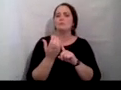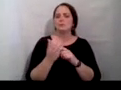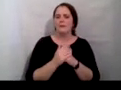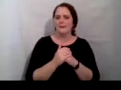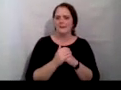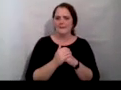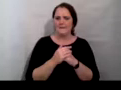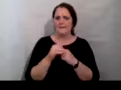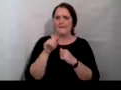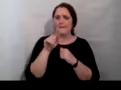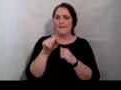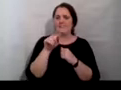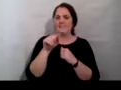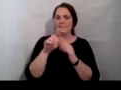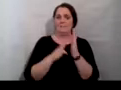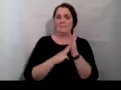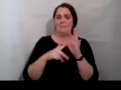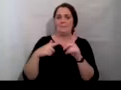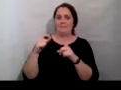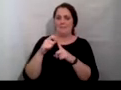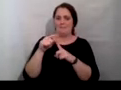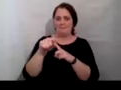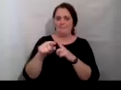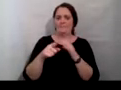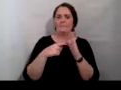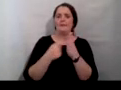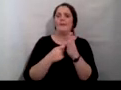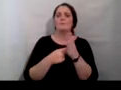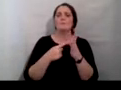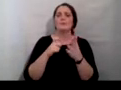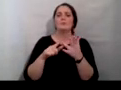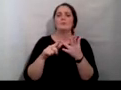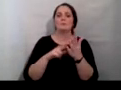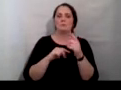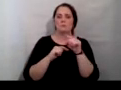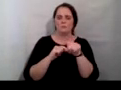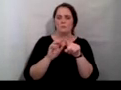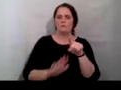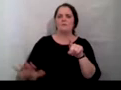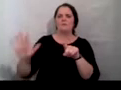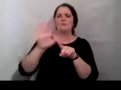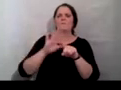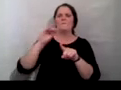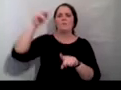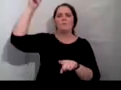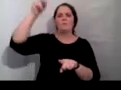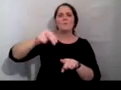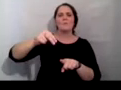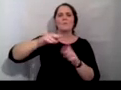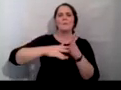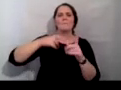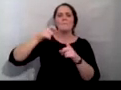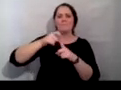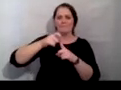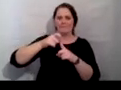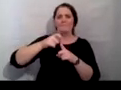culture. If you can see here, this image here is showing Arakoon, and from an aerial